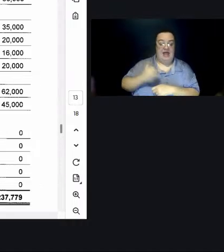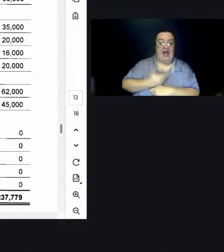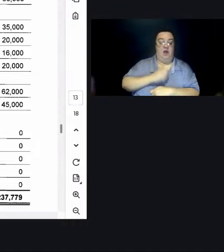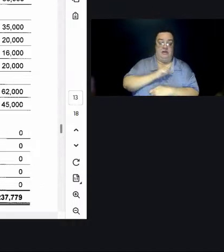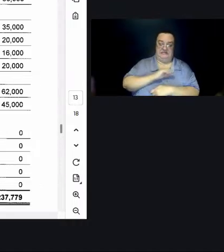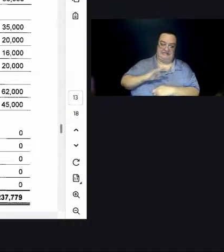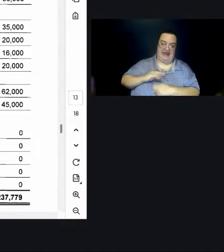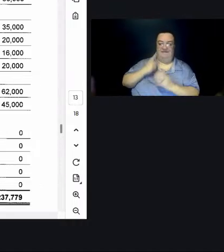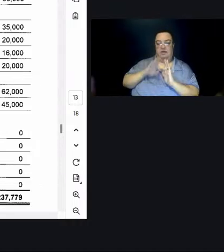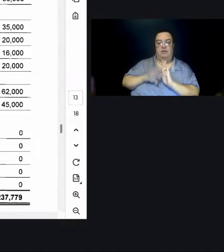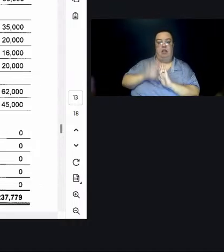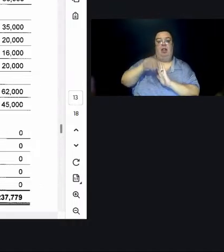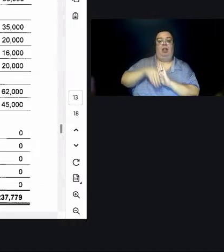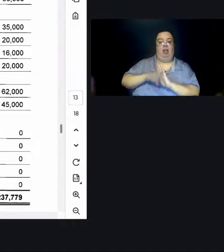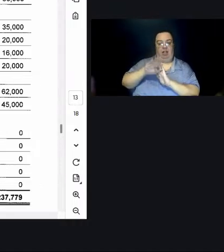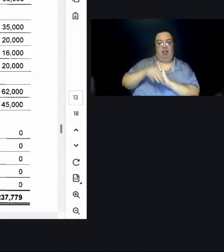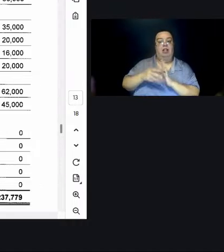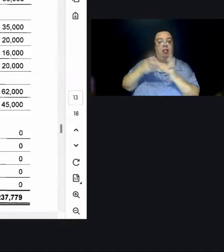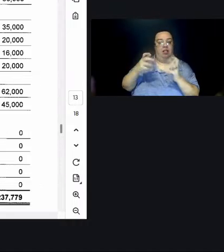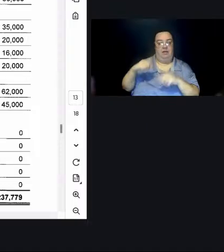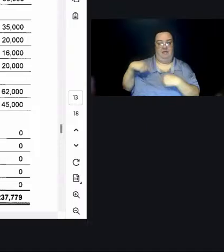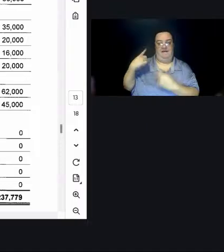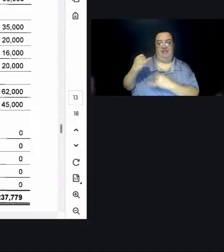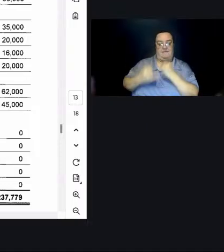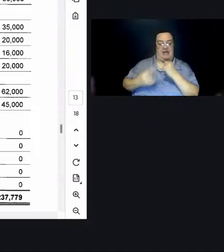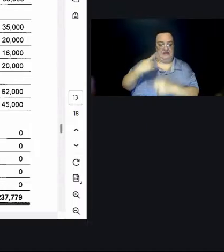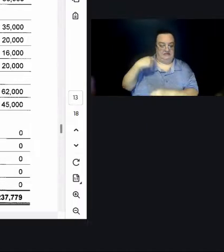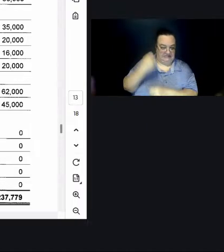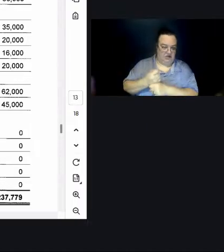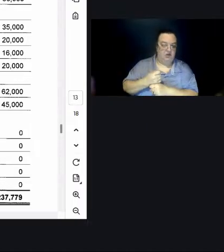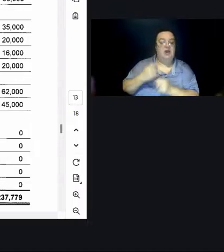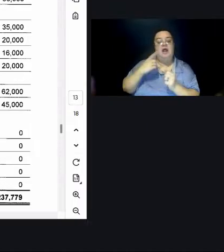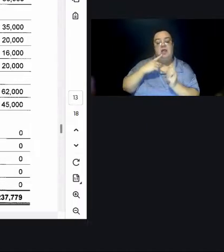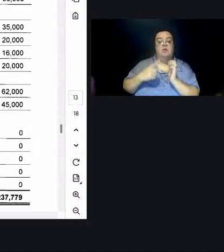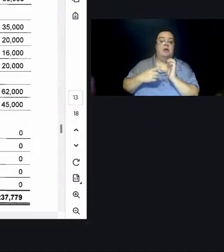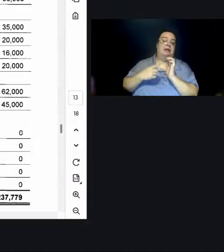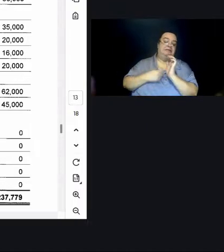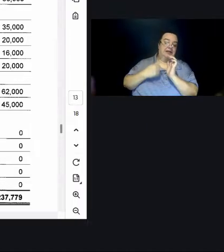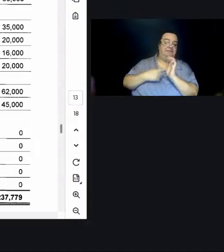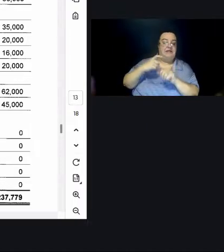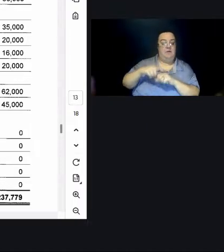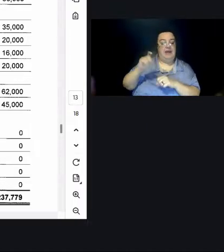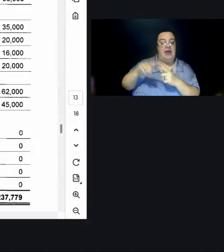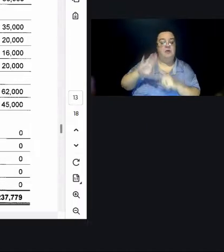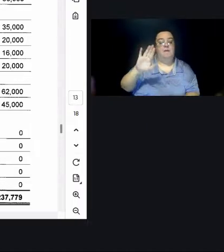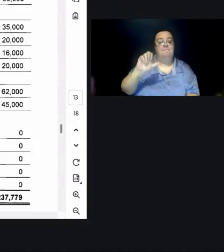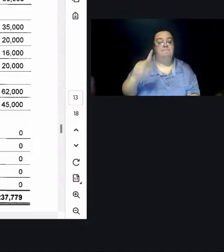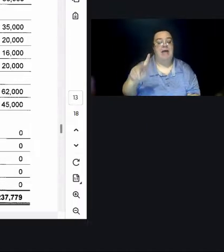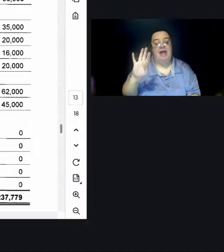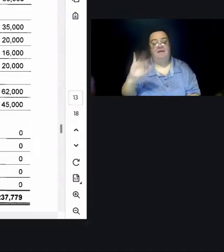the last year, and there were periods of times where we had to backfill the shifts